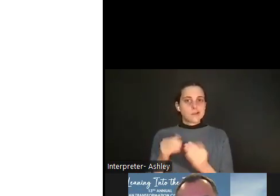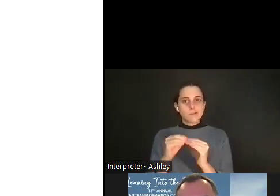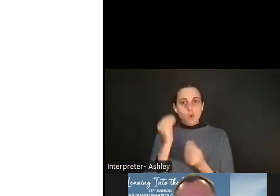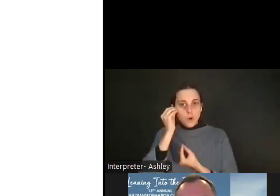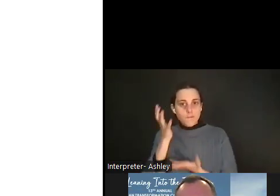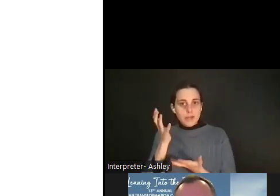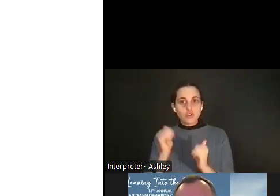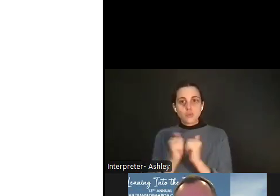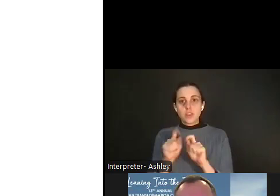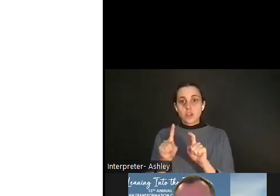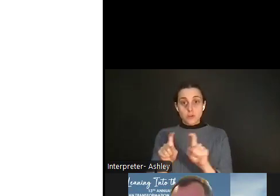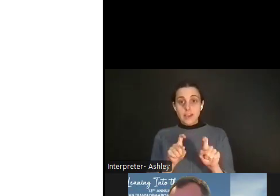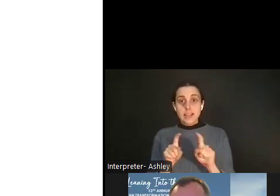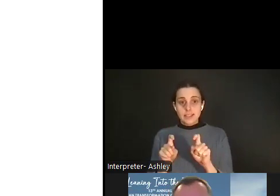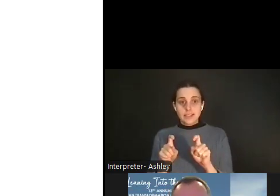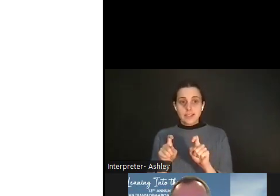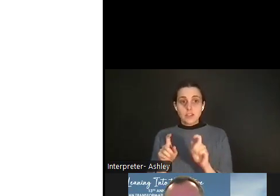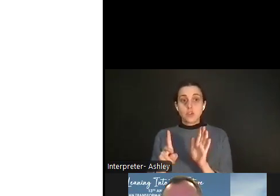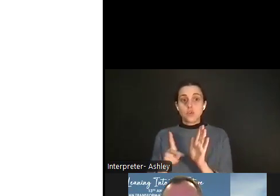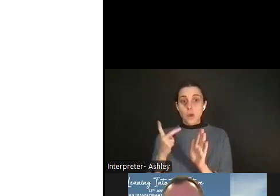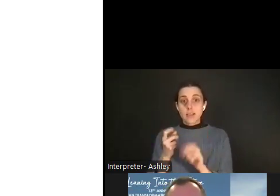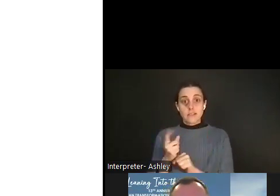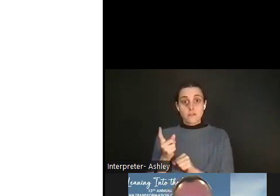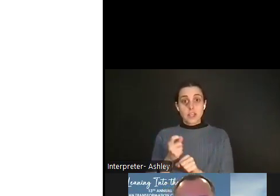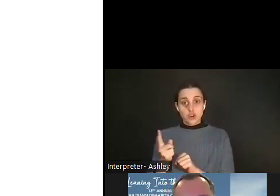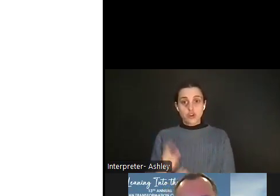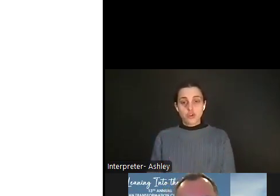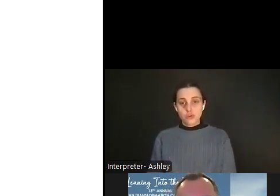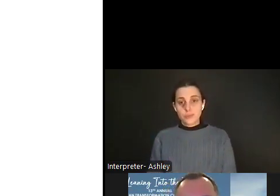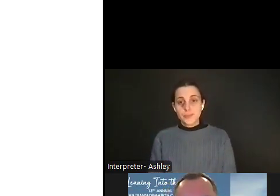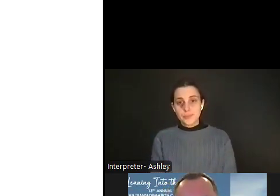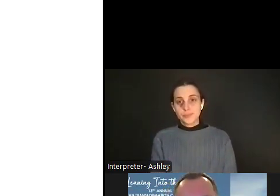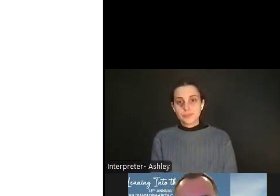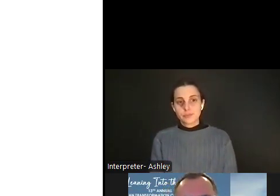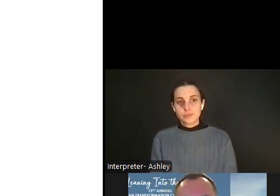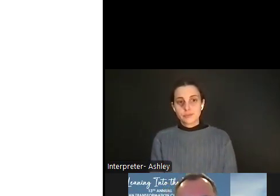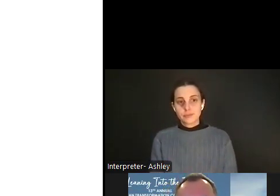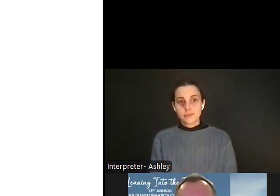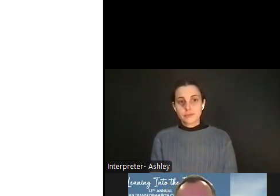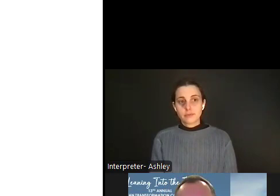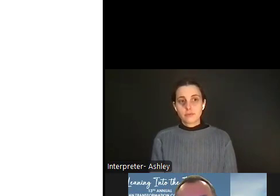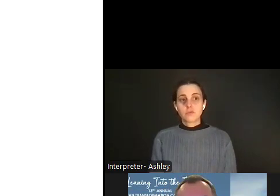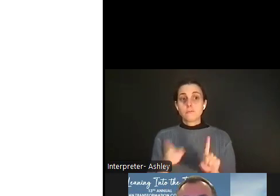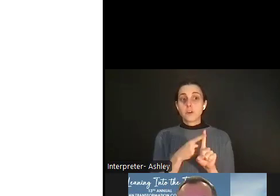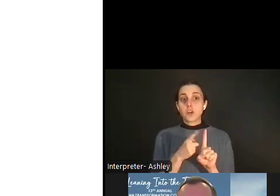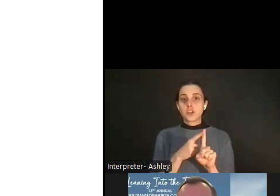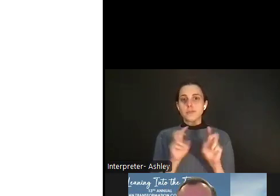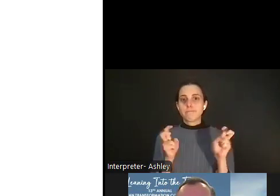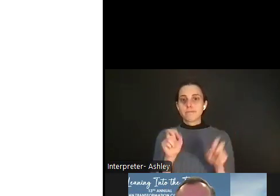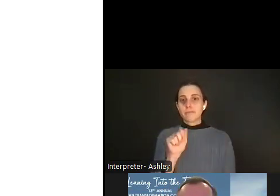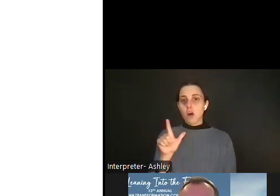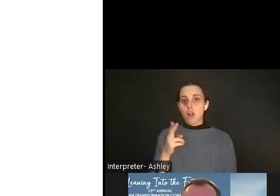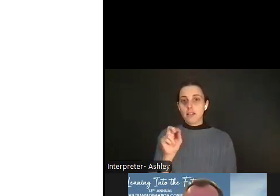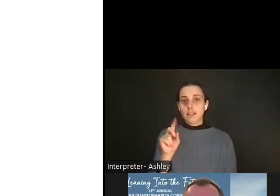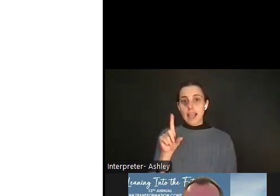have put in place one survey, one survey that's all hands, and that survey touches every staff, right?